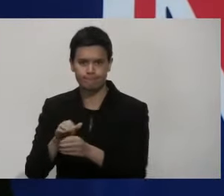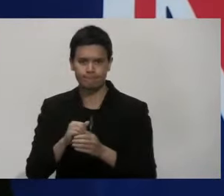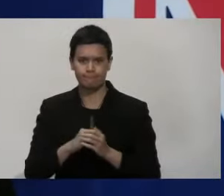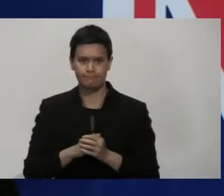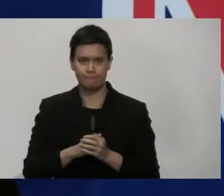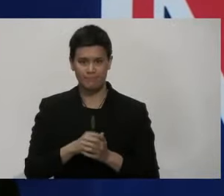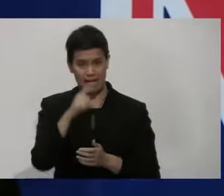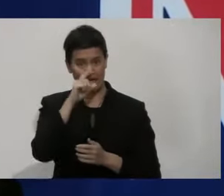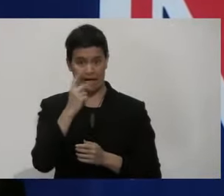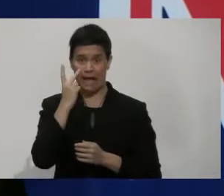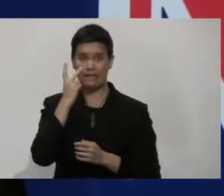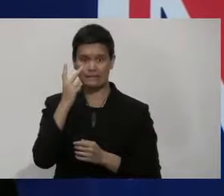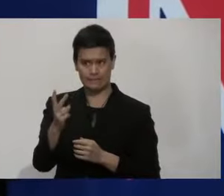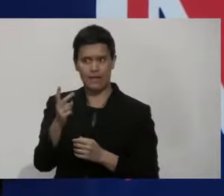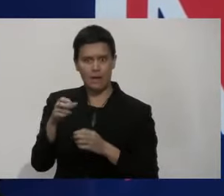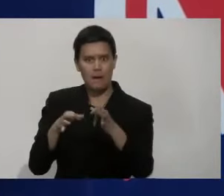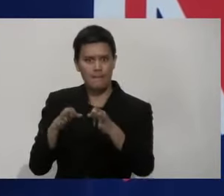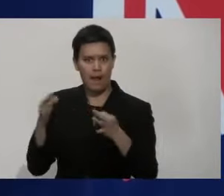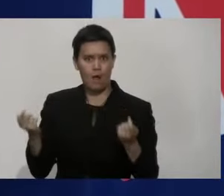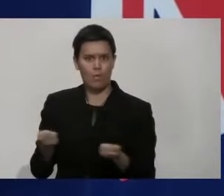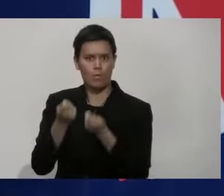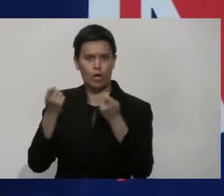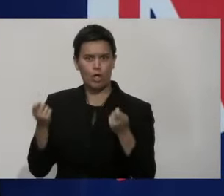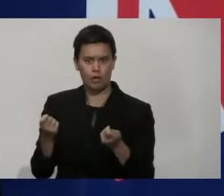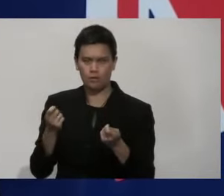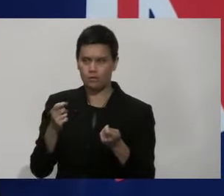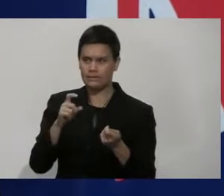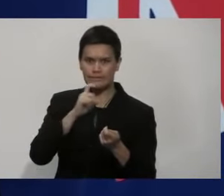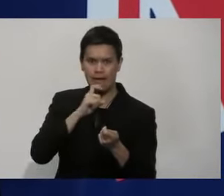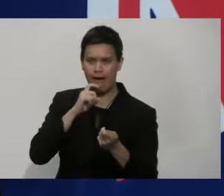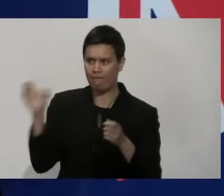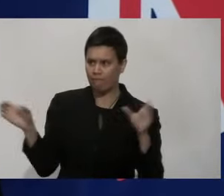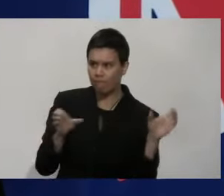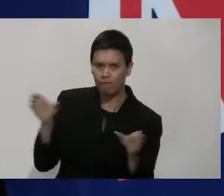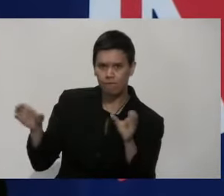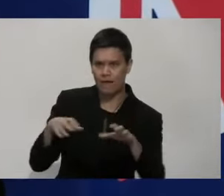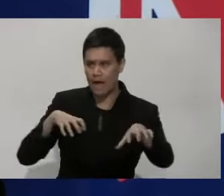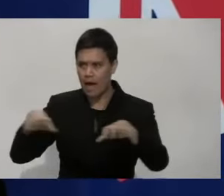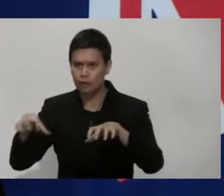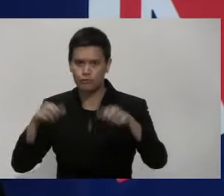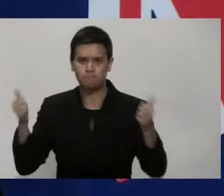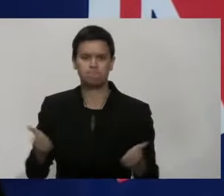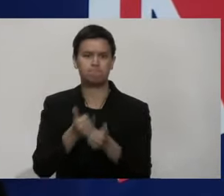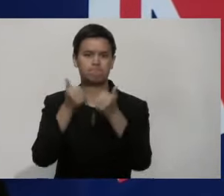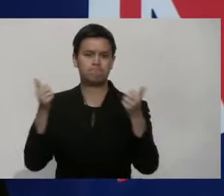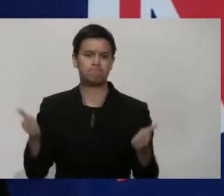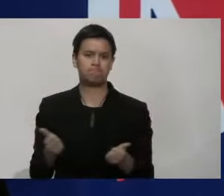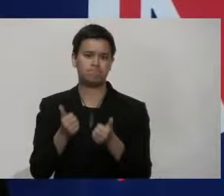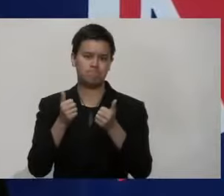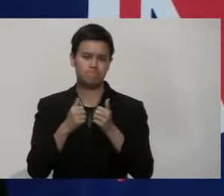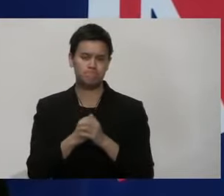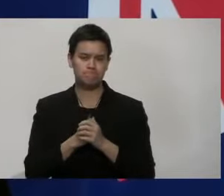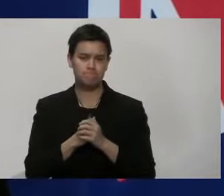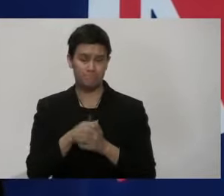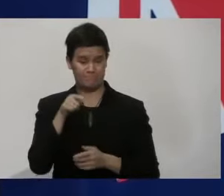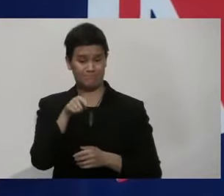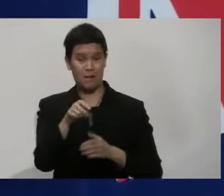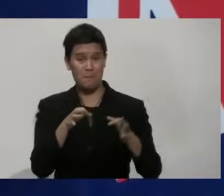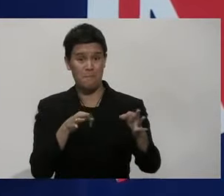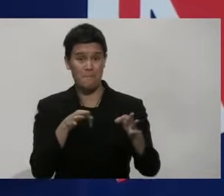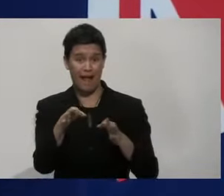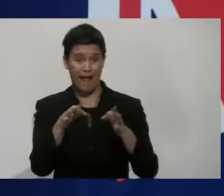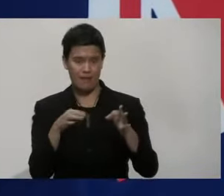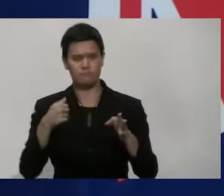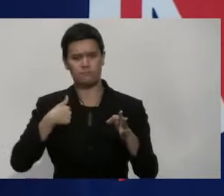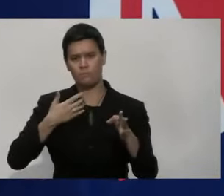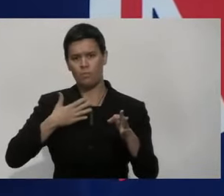of the response. And I want to briefly recap on that response because in sharing those details, it gives a sense